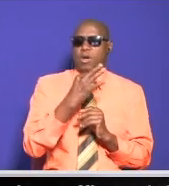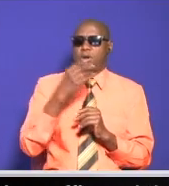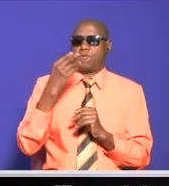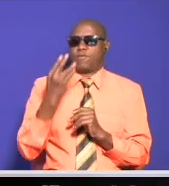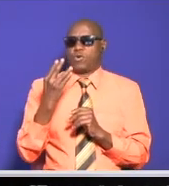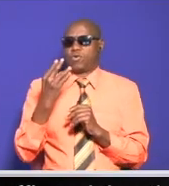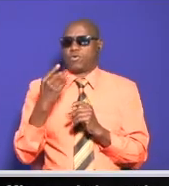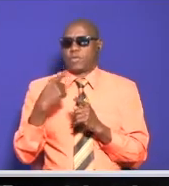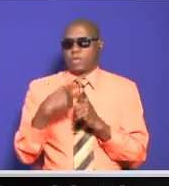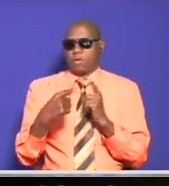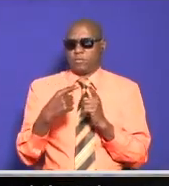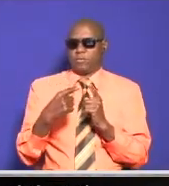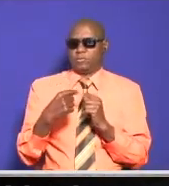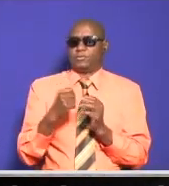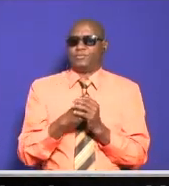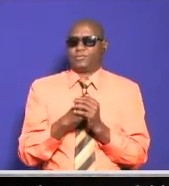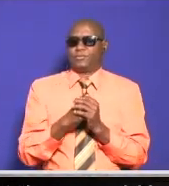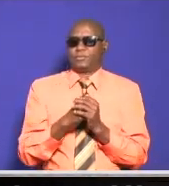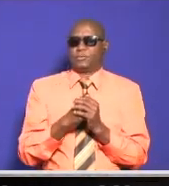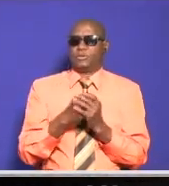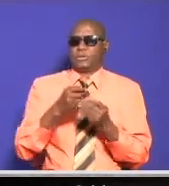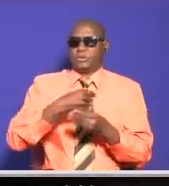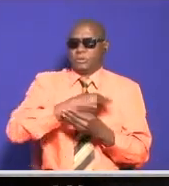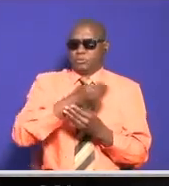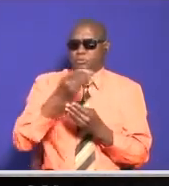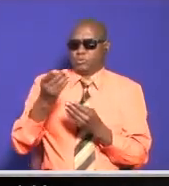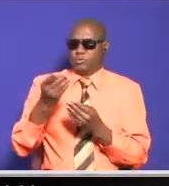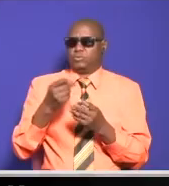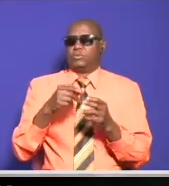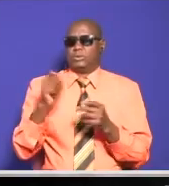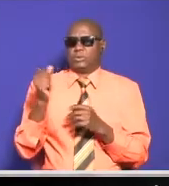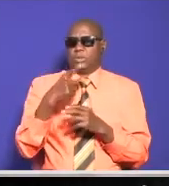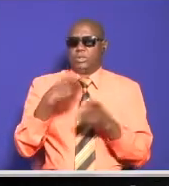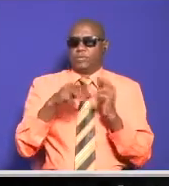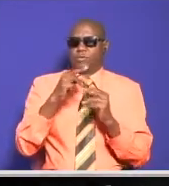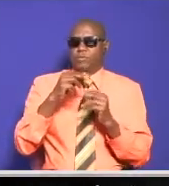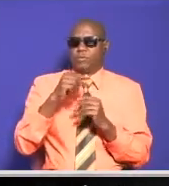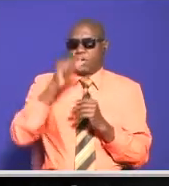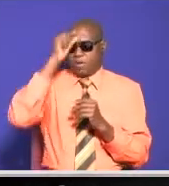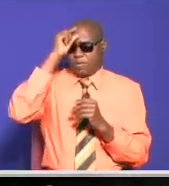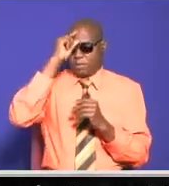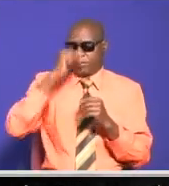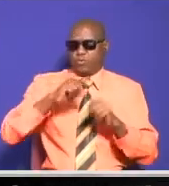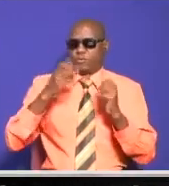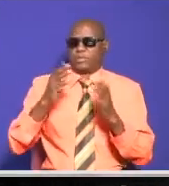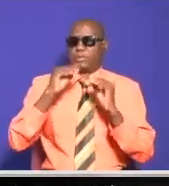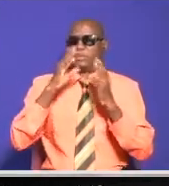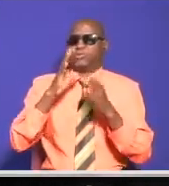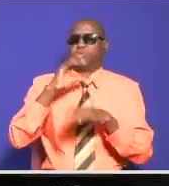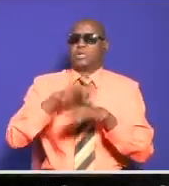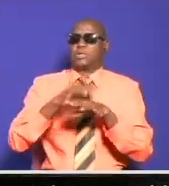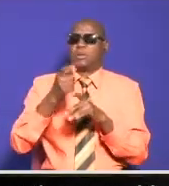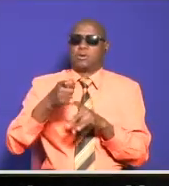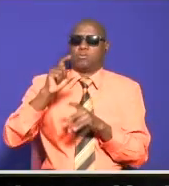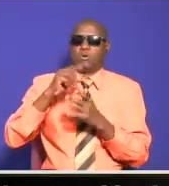review cycle. According to the budget distribution for salary review for state and public officers, teachers will get the lion's share of the pay rise,